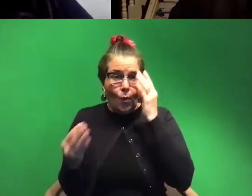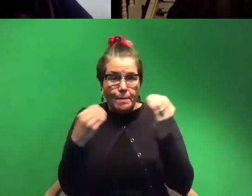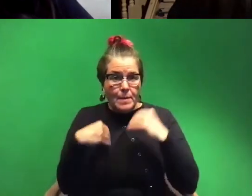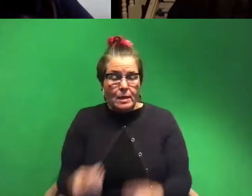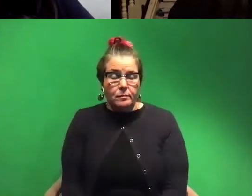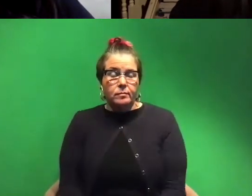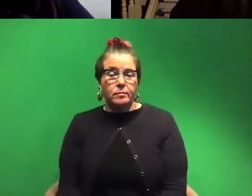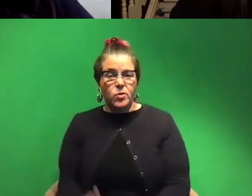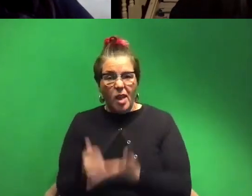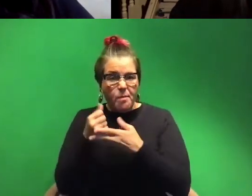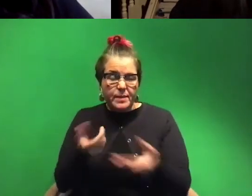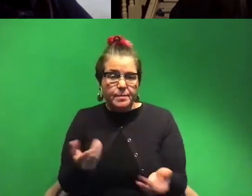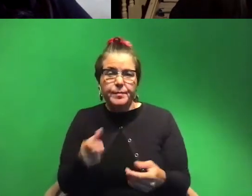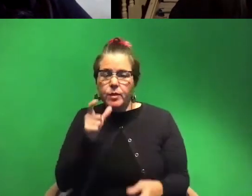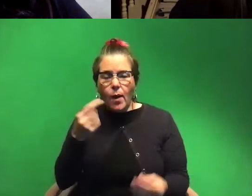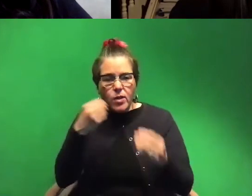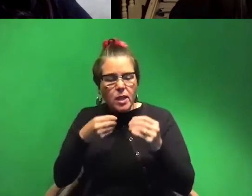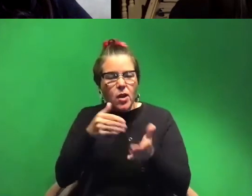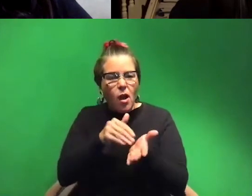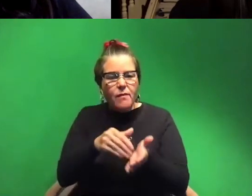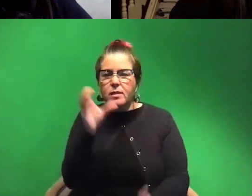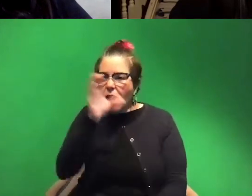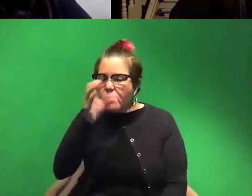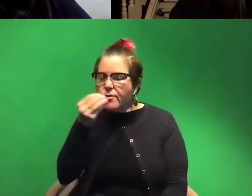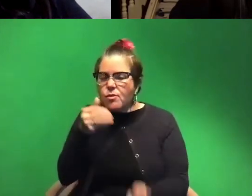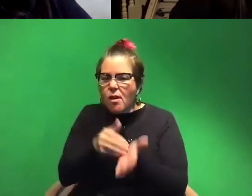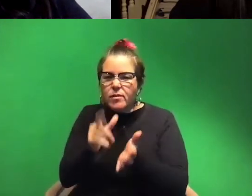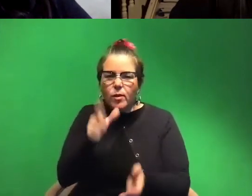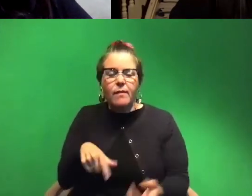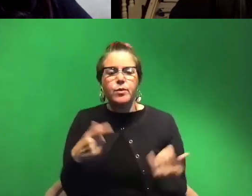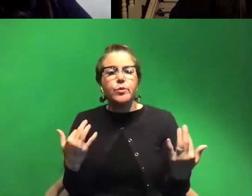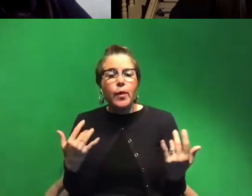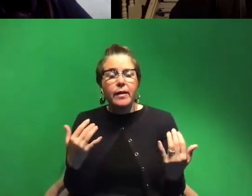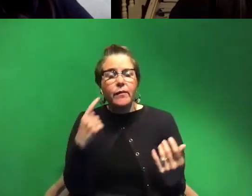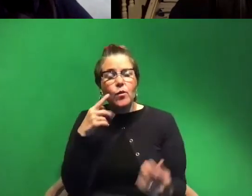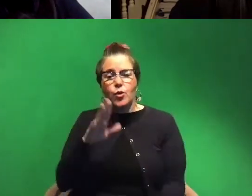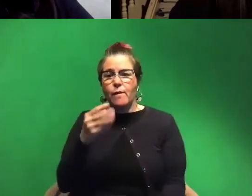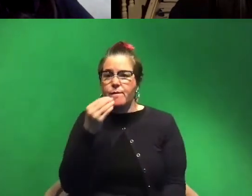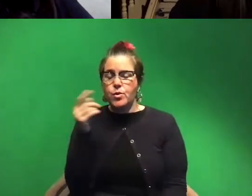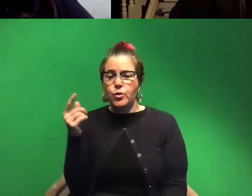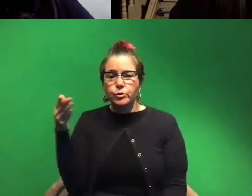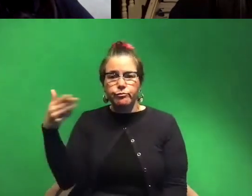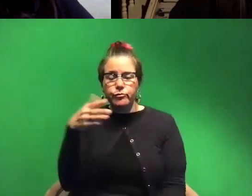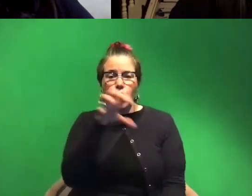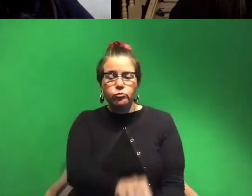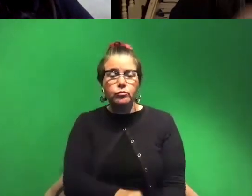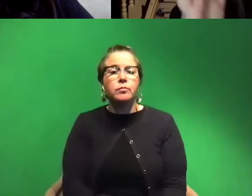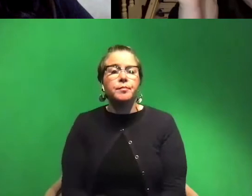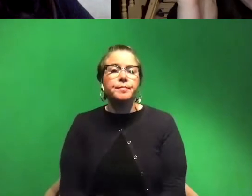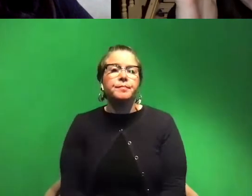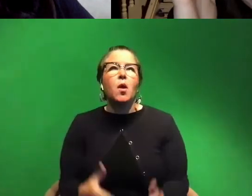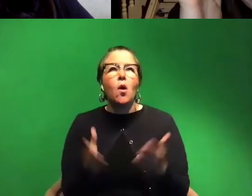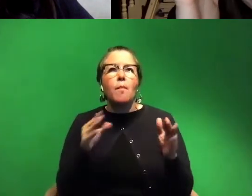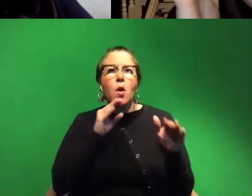for them. They don't have to eat as often. They don't have to hunt as often if you just wait for your prey to come by. In the open ocean, they do swim